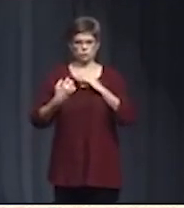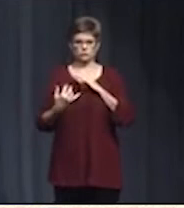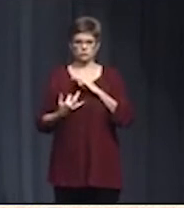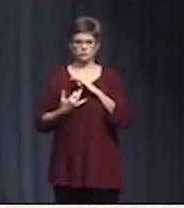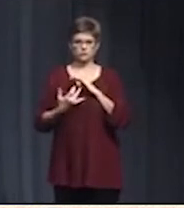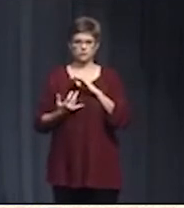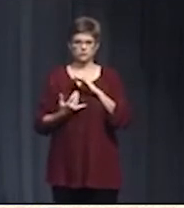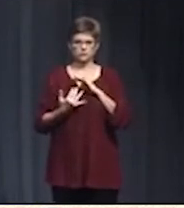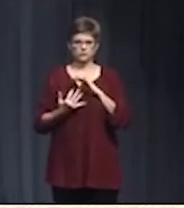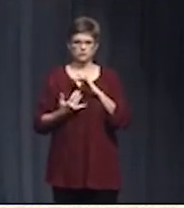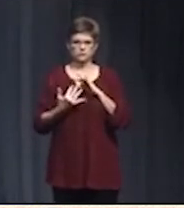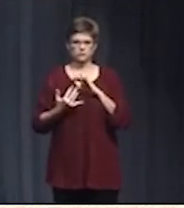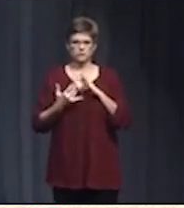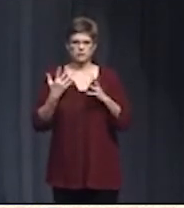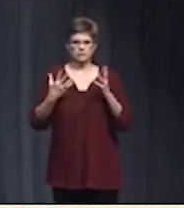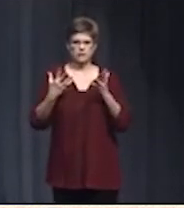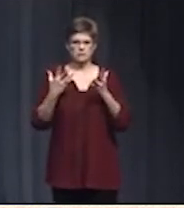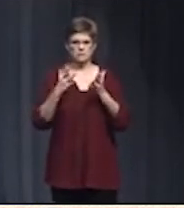short and snippy.